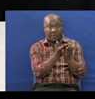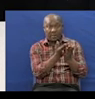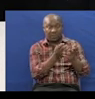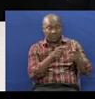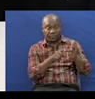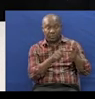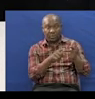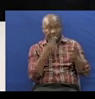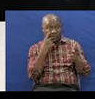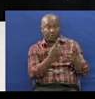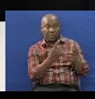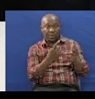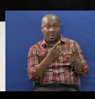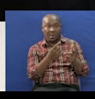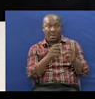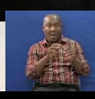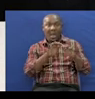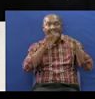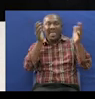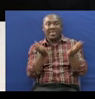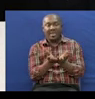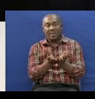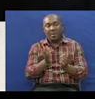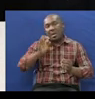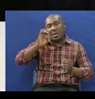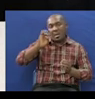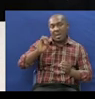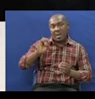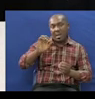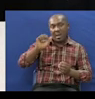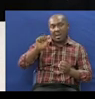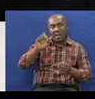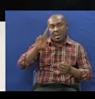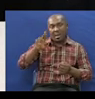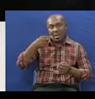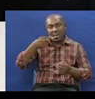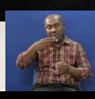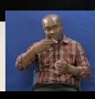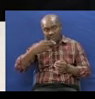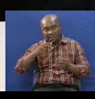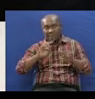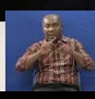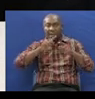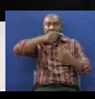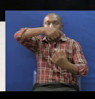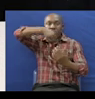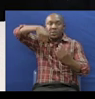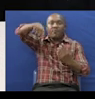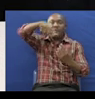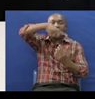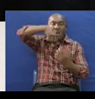Three or third evidence that will make us know that the Earth is a